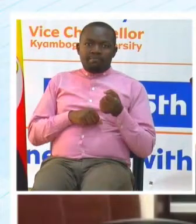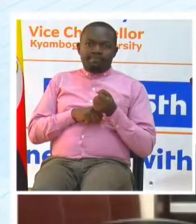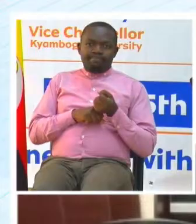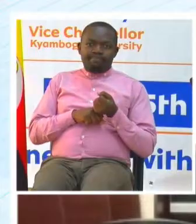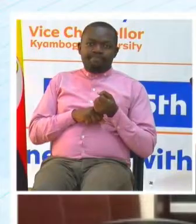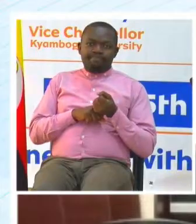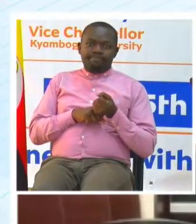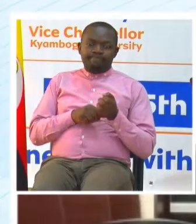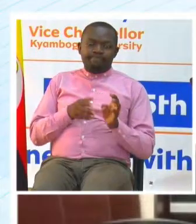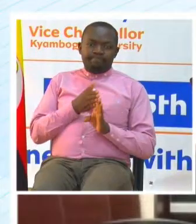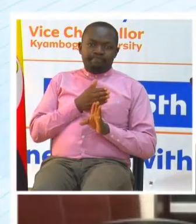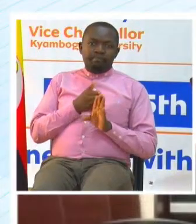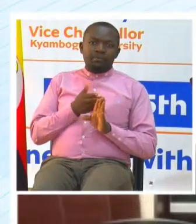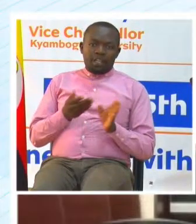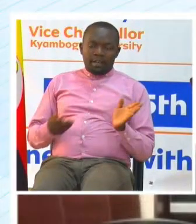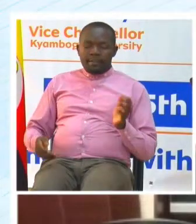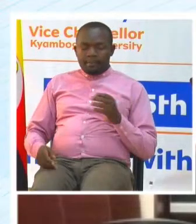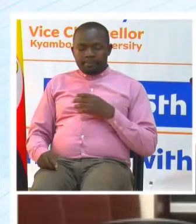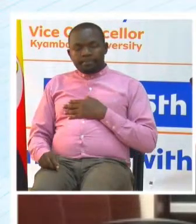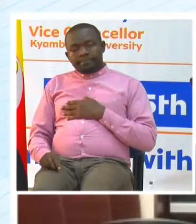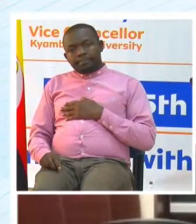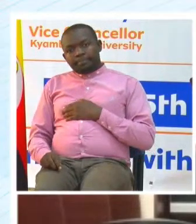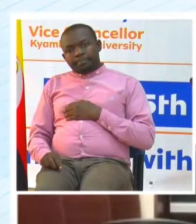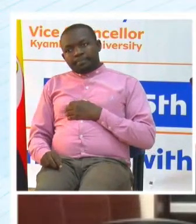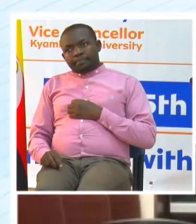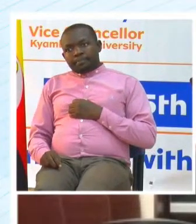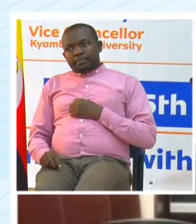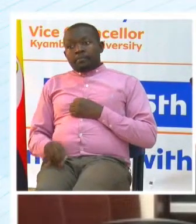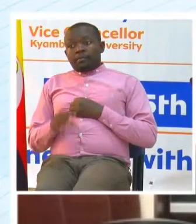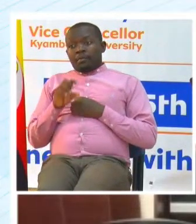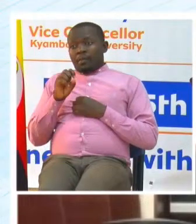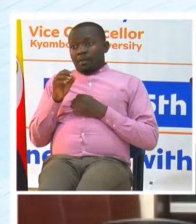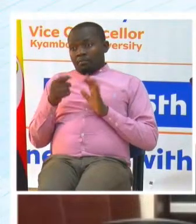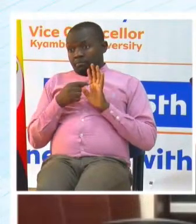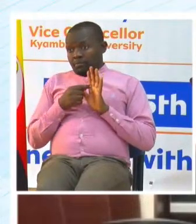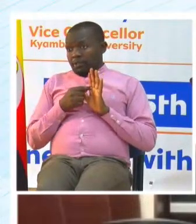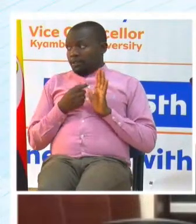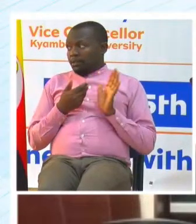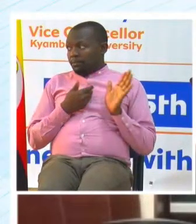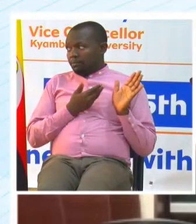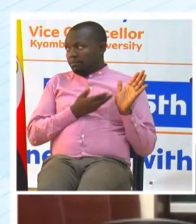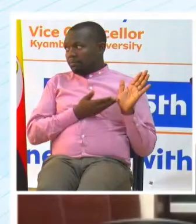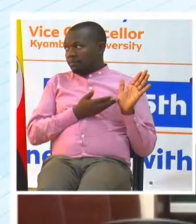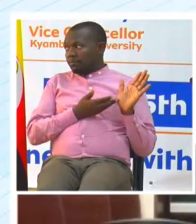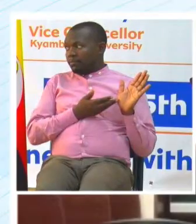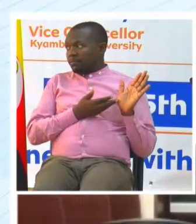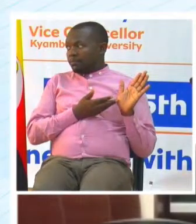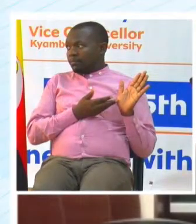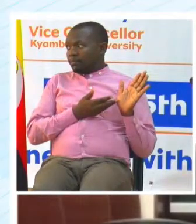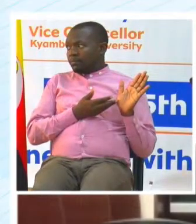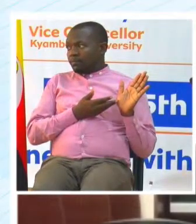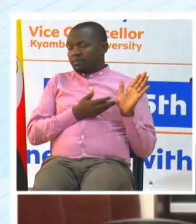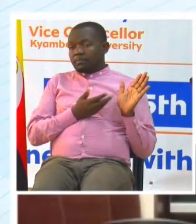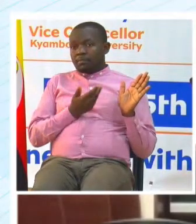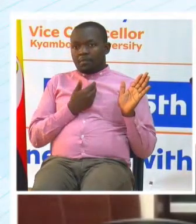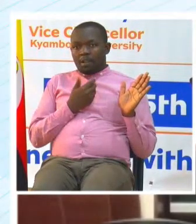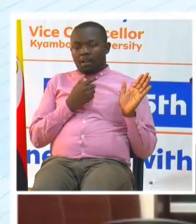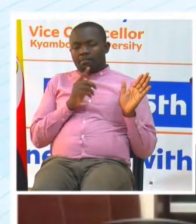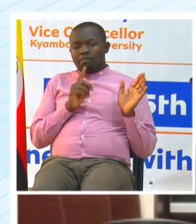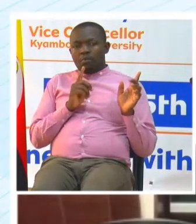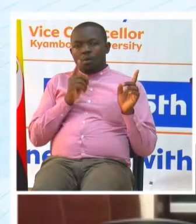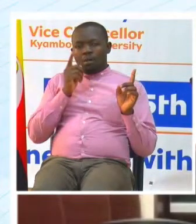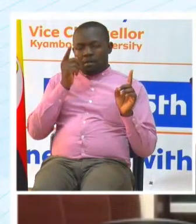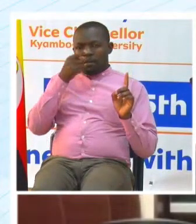Yep. If for this case, you have to know the long-term goal, and